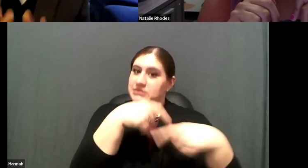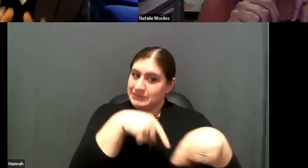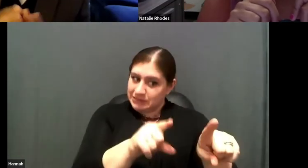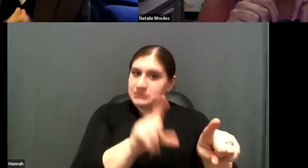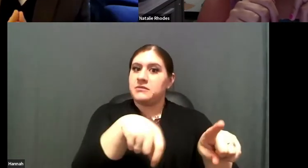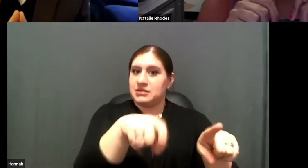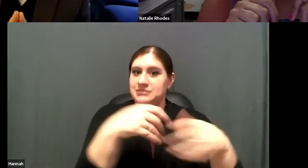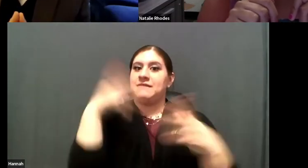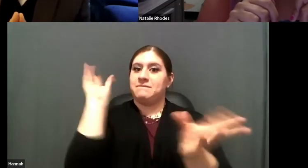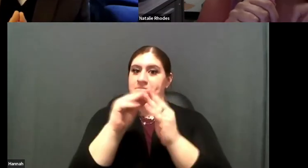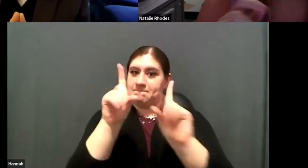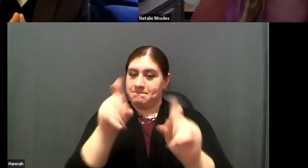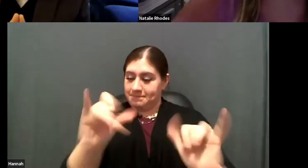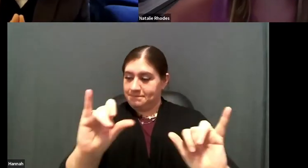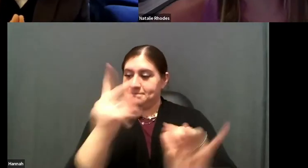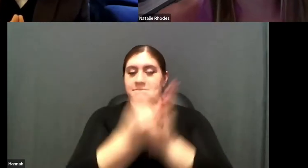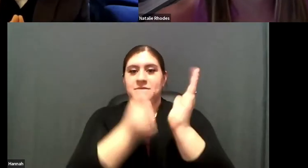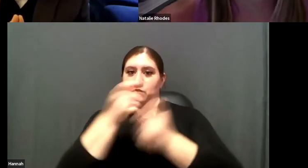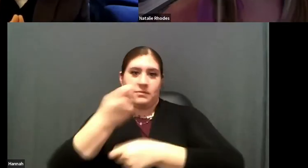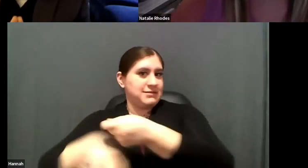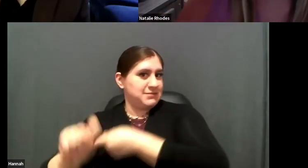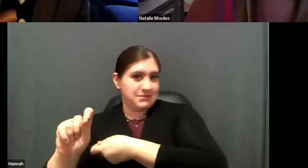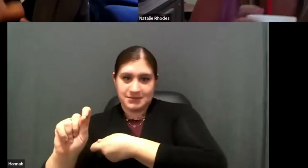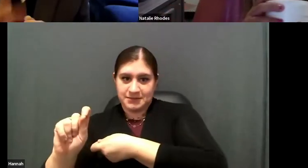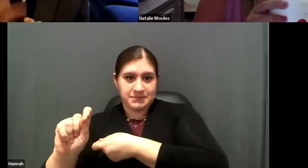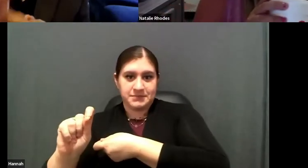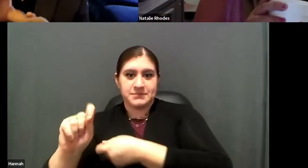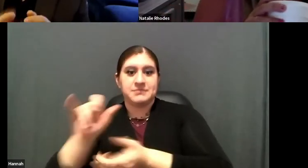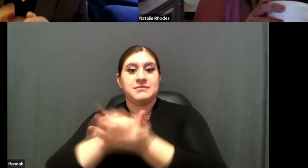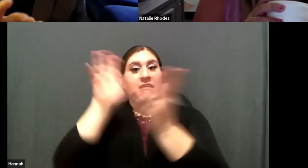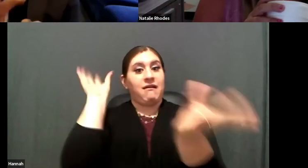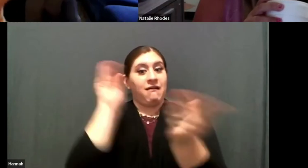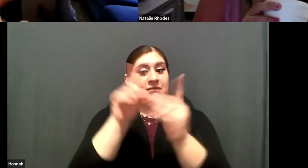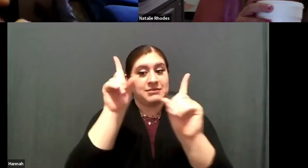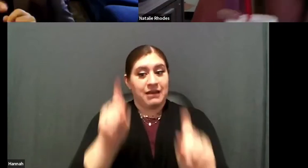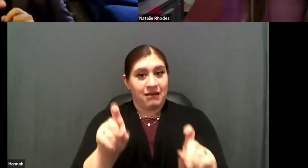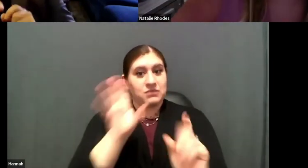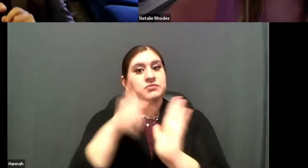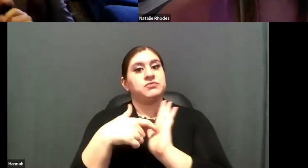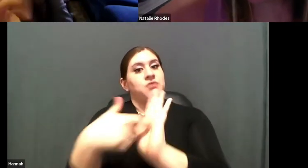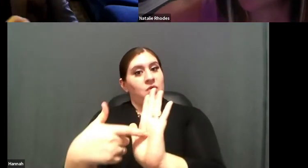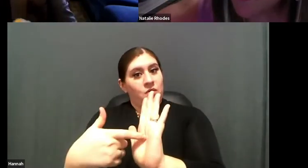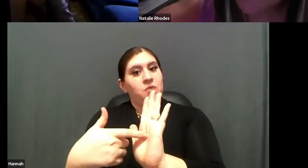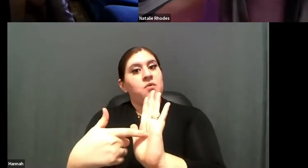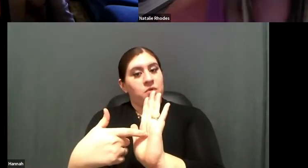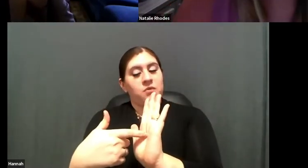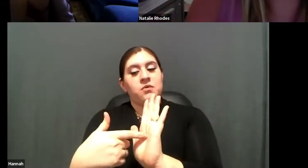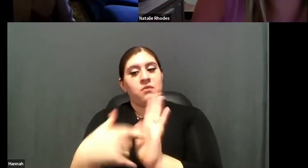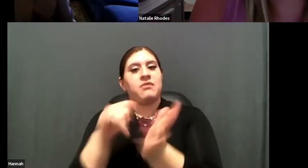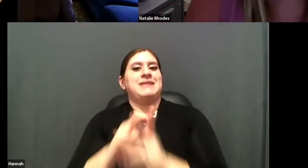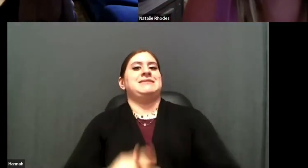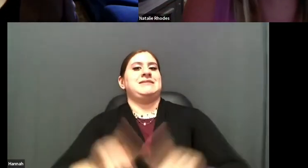take the comprehensive exam. It does not replace it. Okay. Because the comprehensive exam shows is a